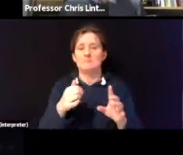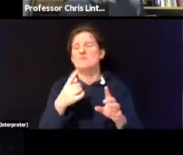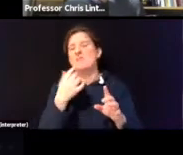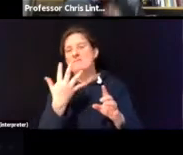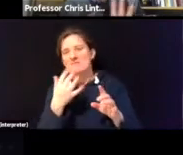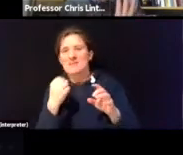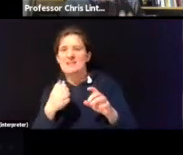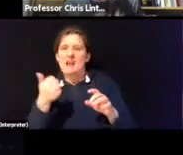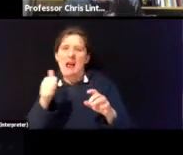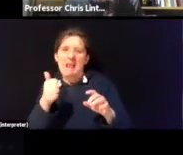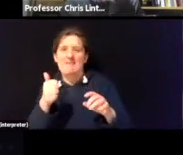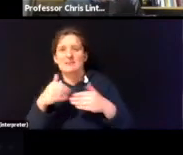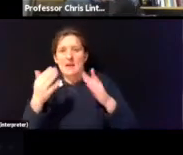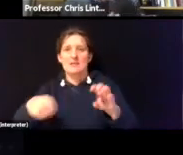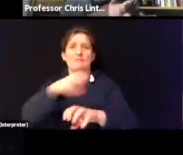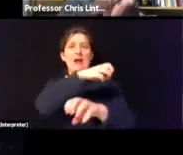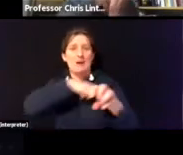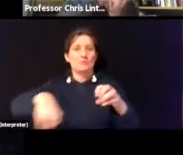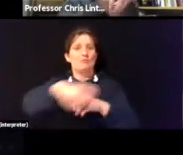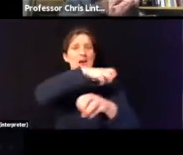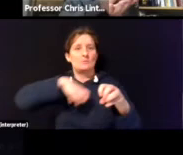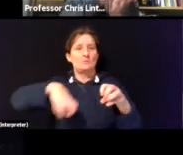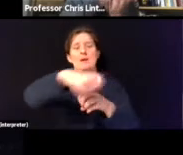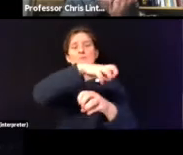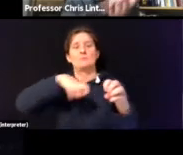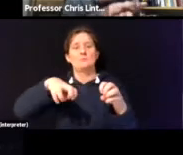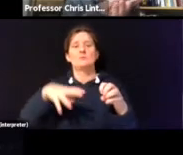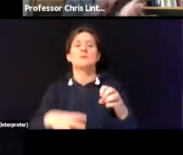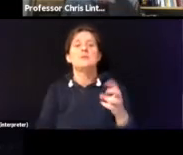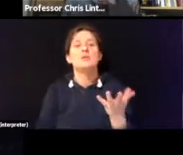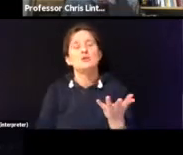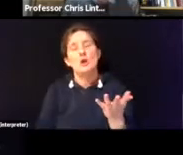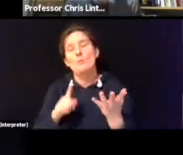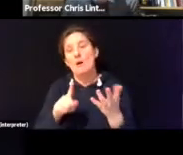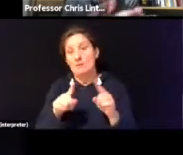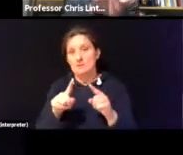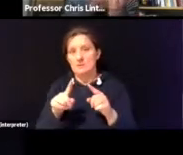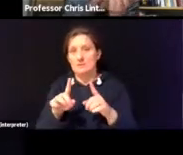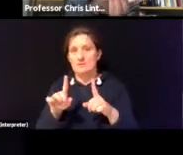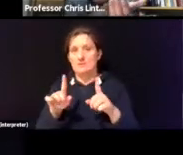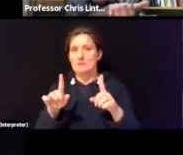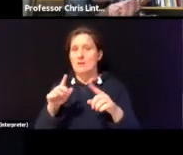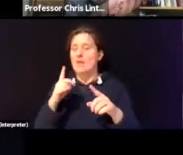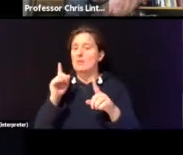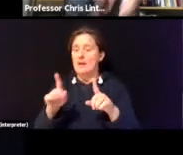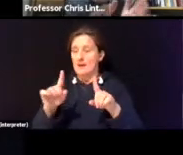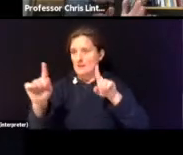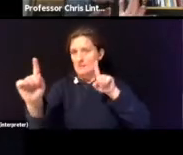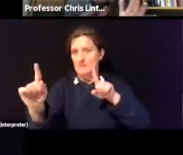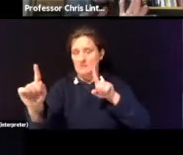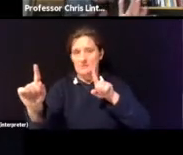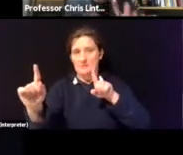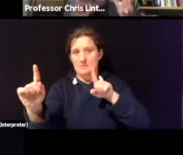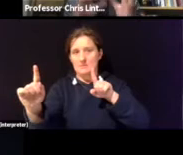days. But the fun thing about those planets is that their orbits line up such that if they look at the